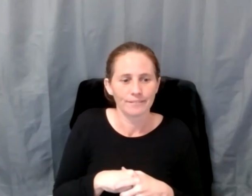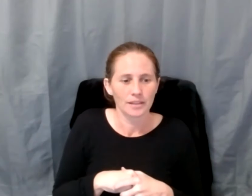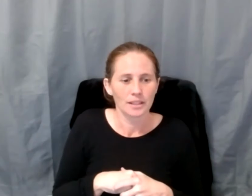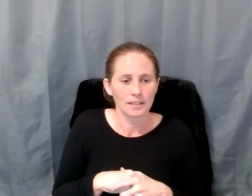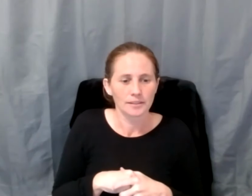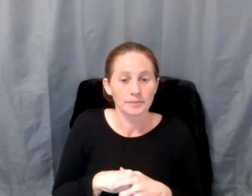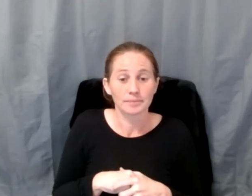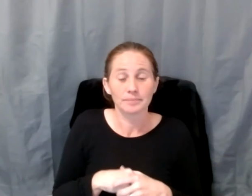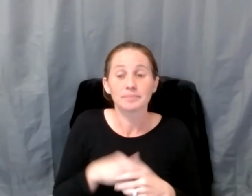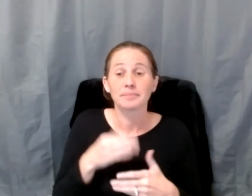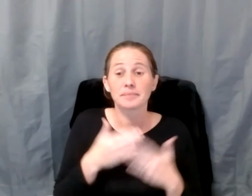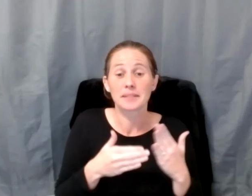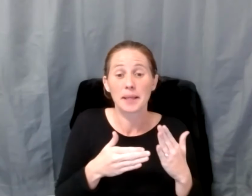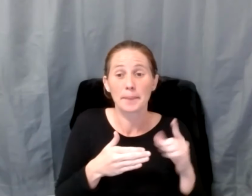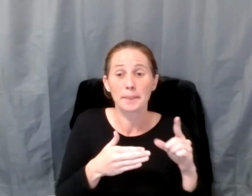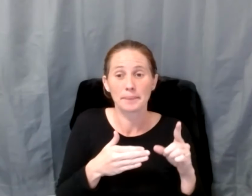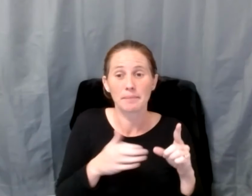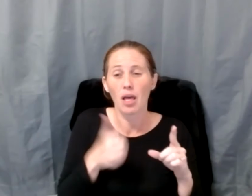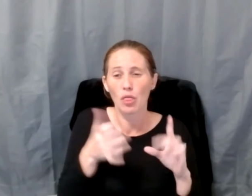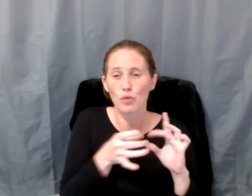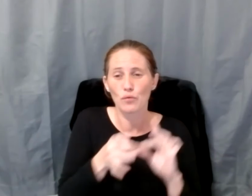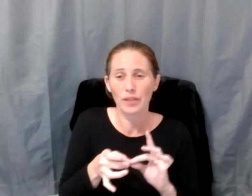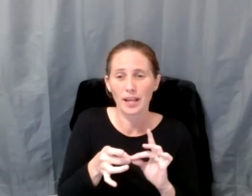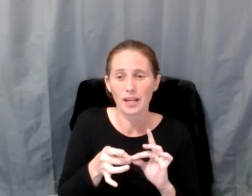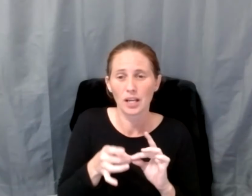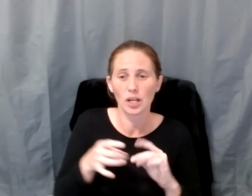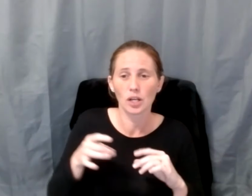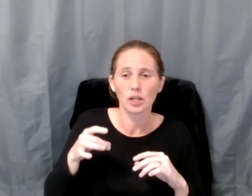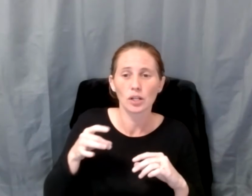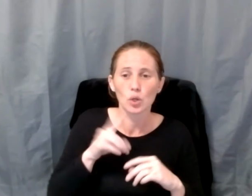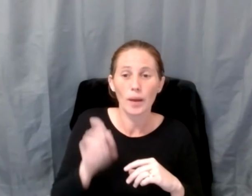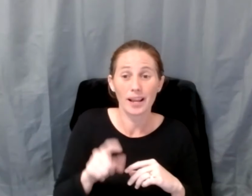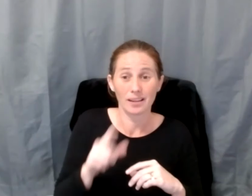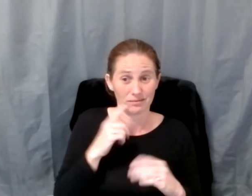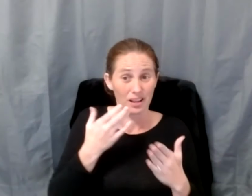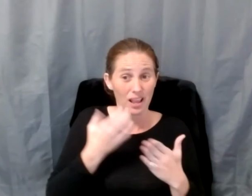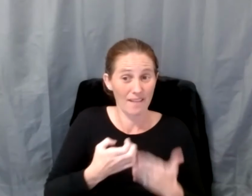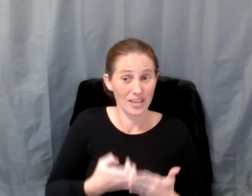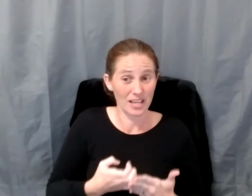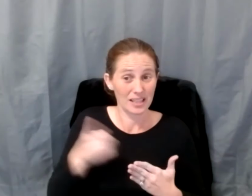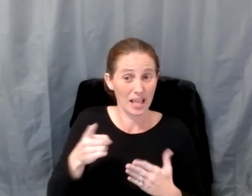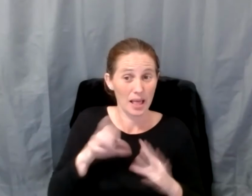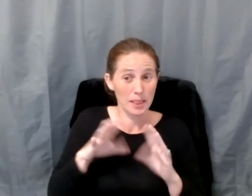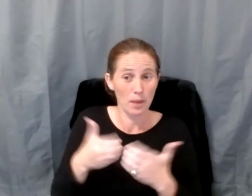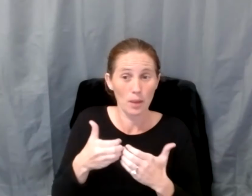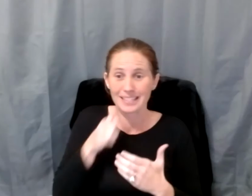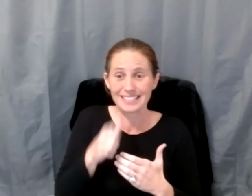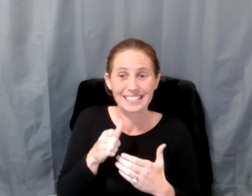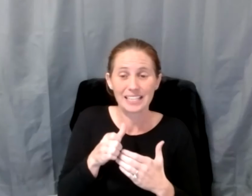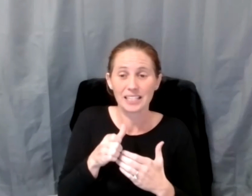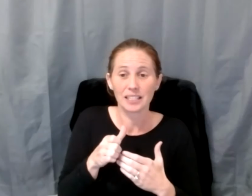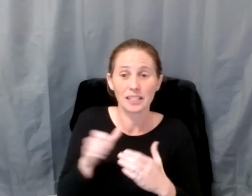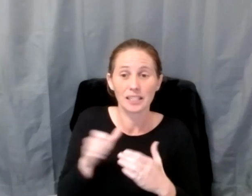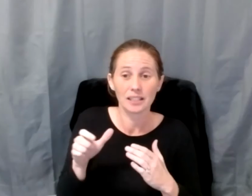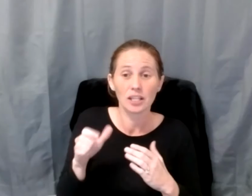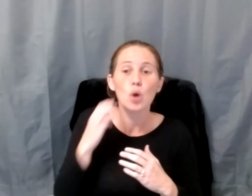I have some salvia related questions. Is there evidence that the population didn't choose salvia in addition to smoking it?